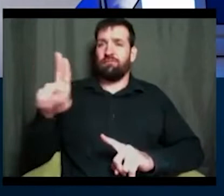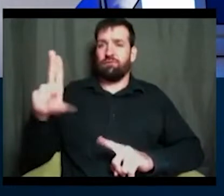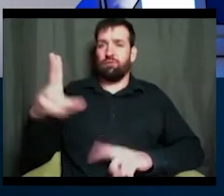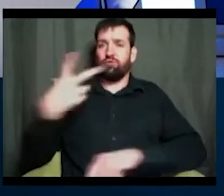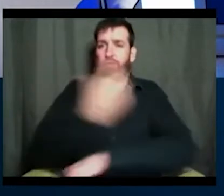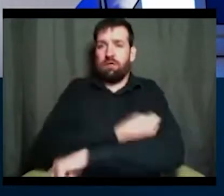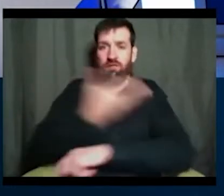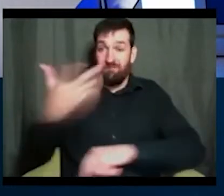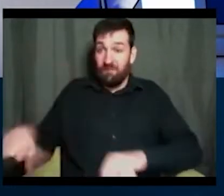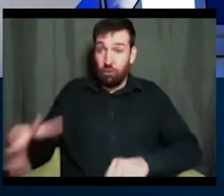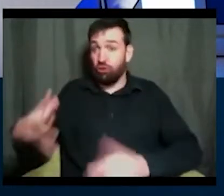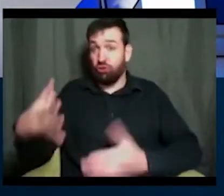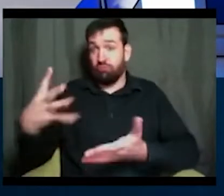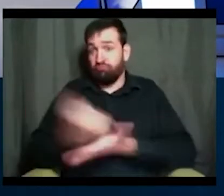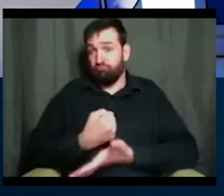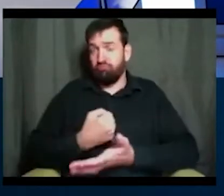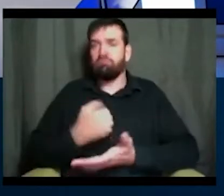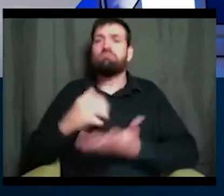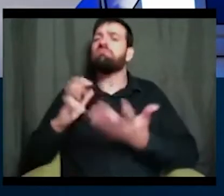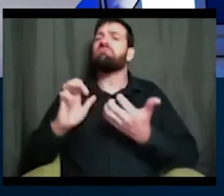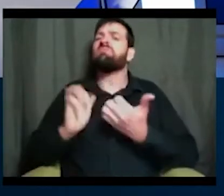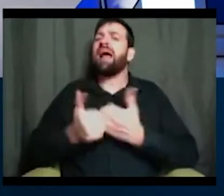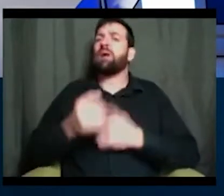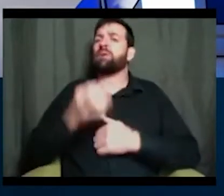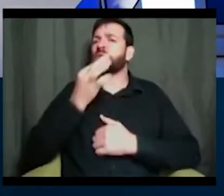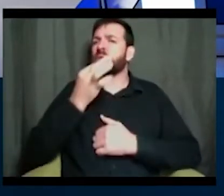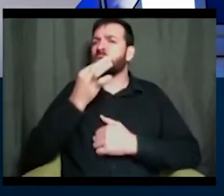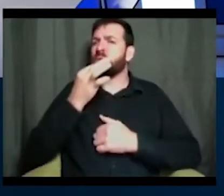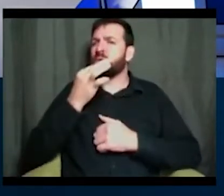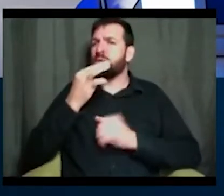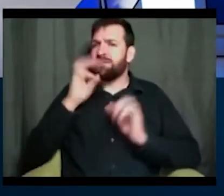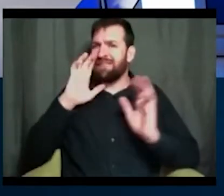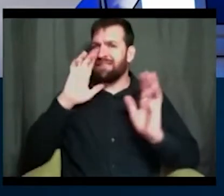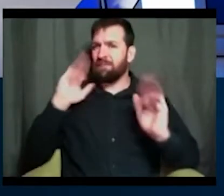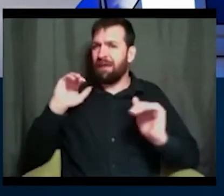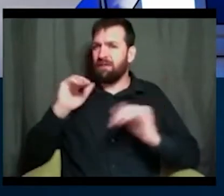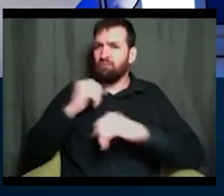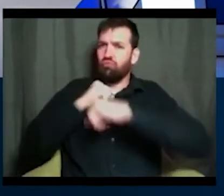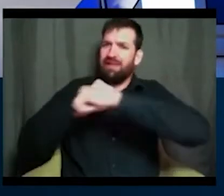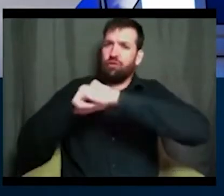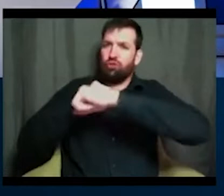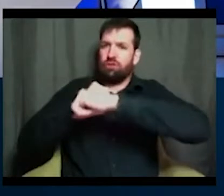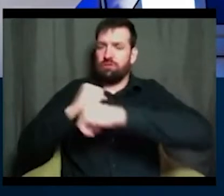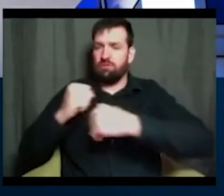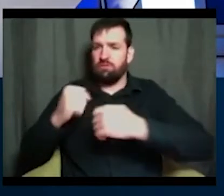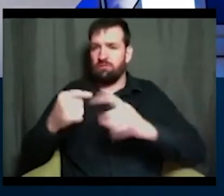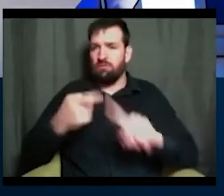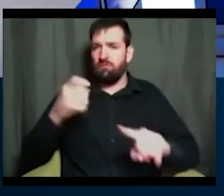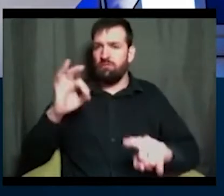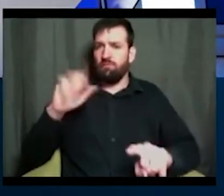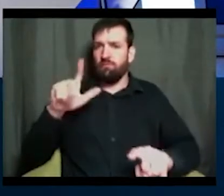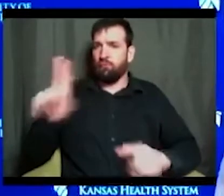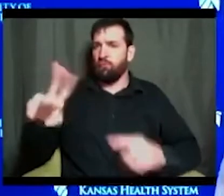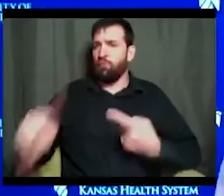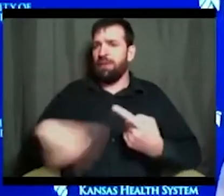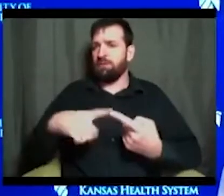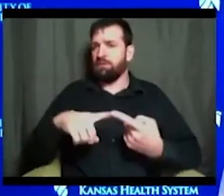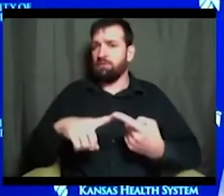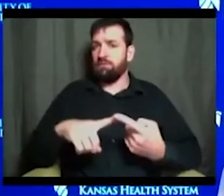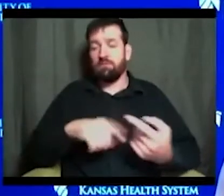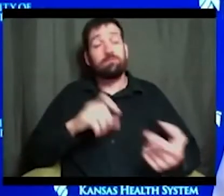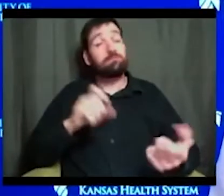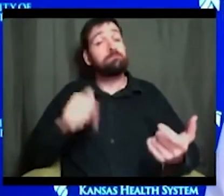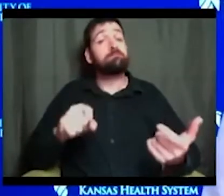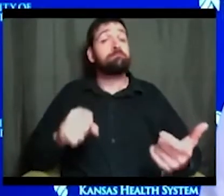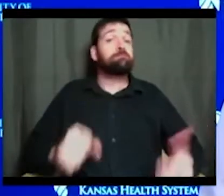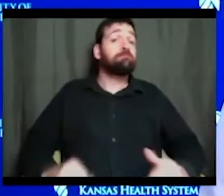you. How soon after my flu shot should I expect some level of protection against severe illness from the flu? Yeah, we